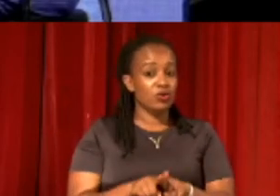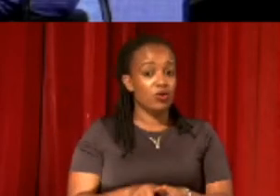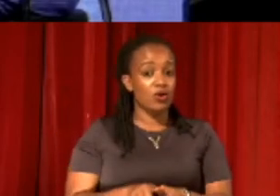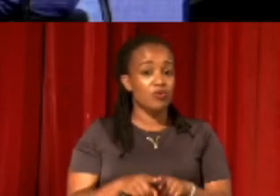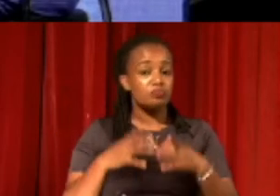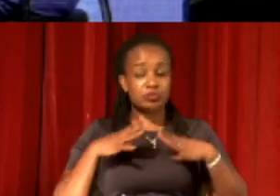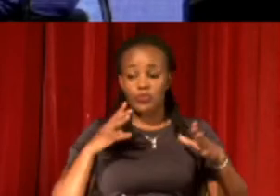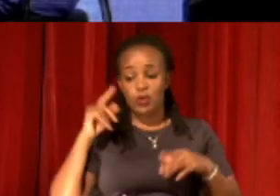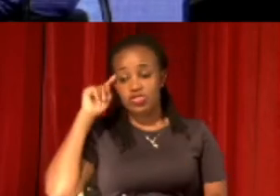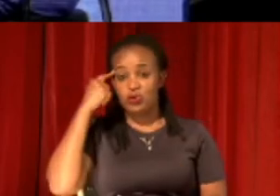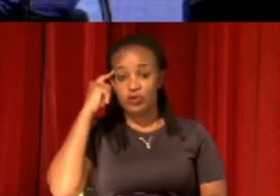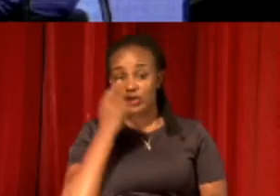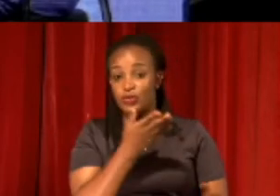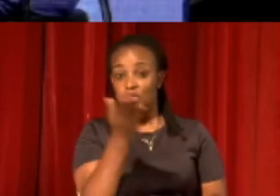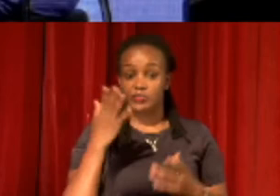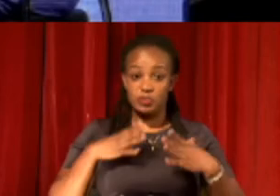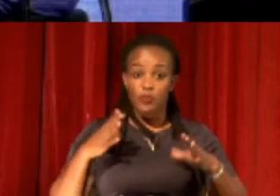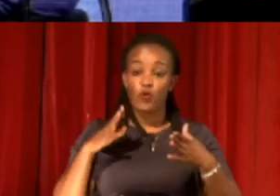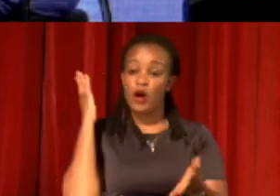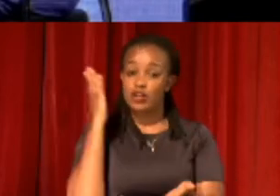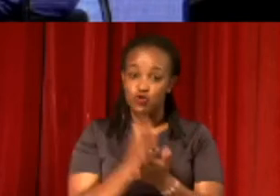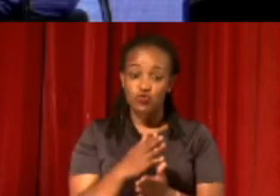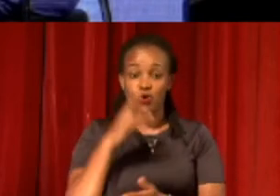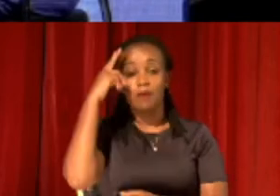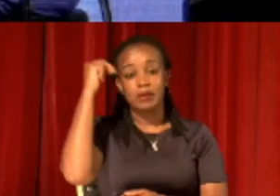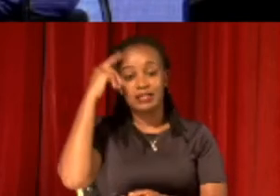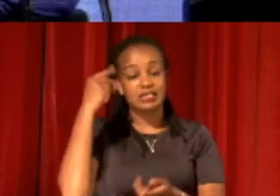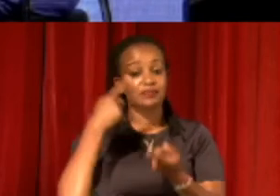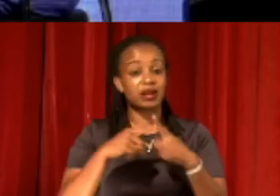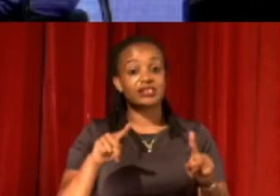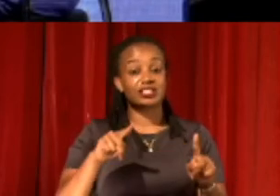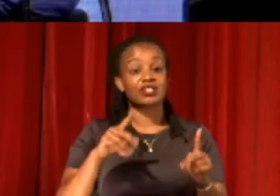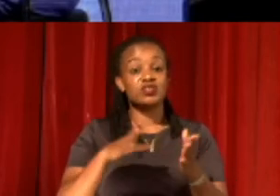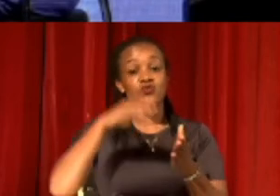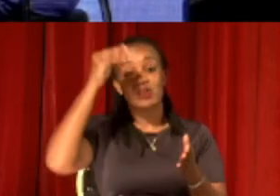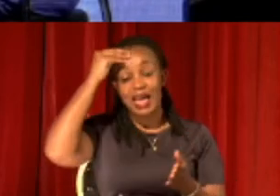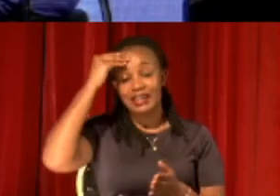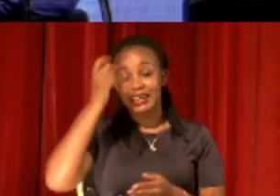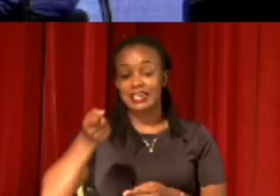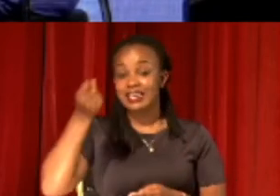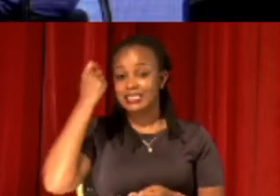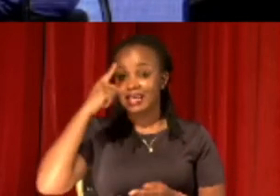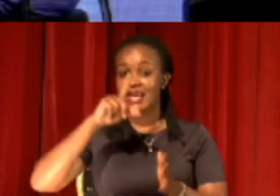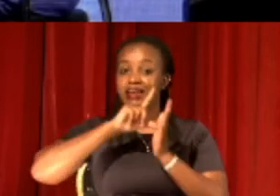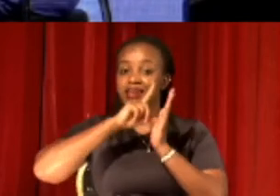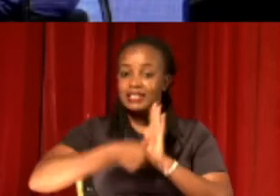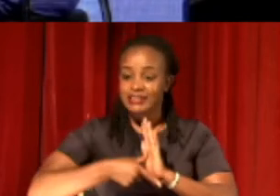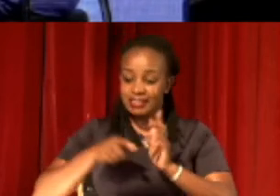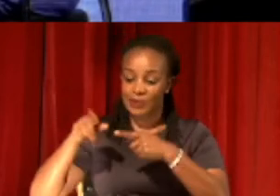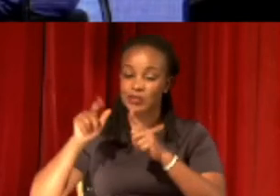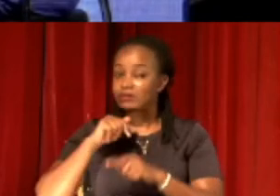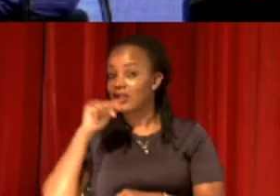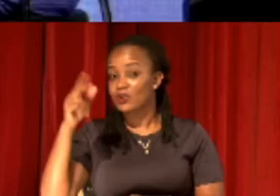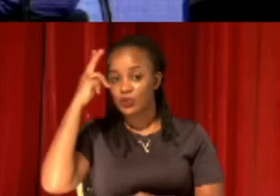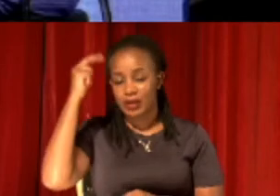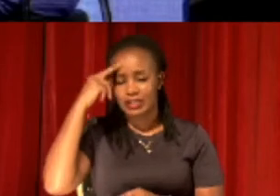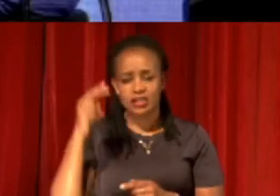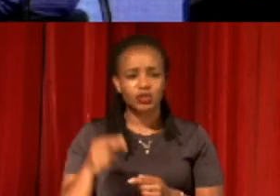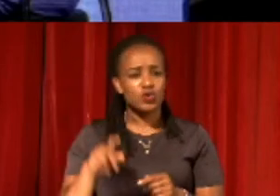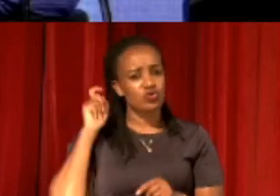they were Maasais. Yes, right? yes, yeah. yes. So came to learn later. They were not. Yeah. yeah. So they're creatives. Yeah. And we need to consider